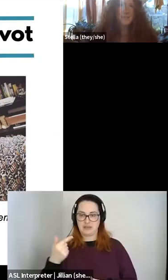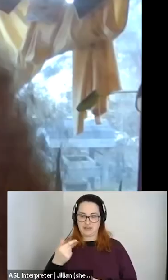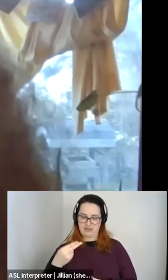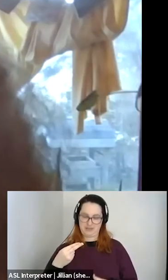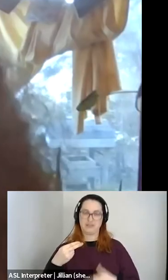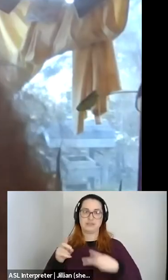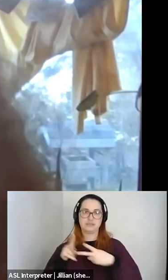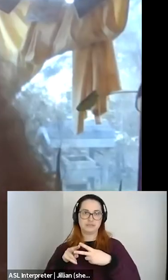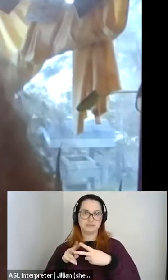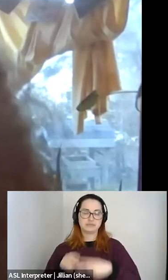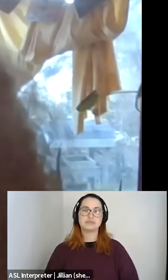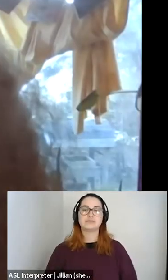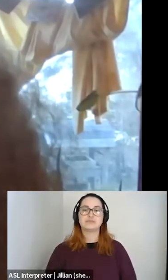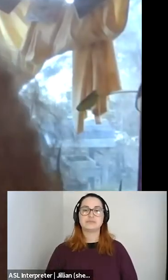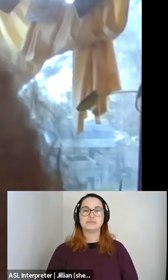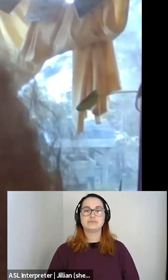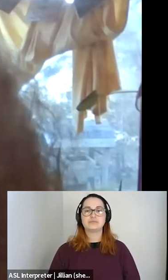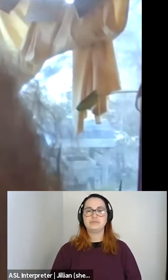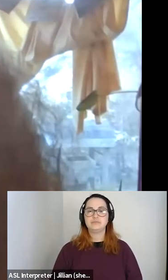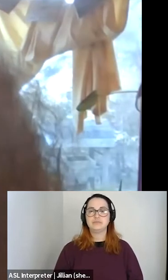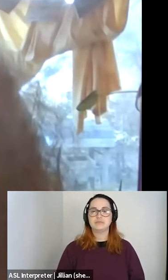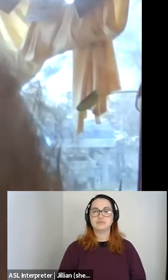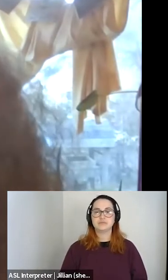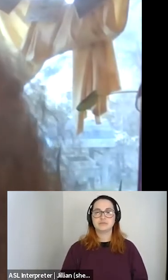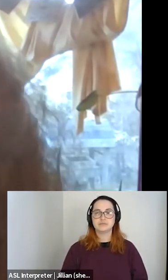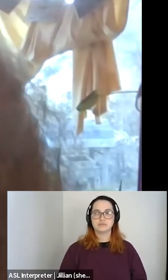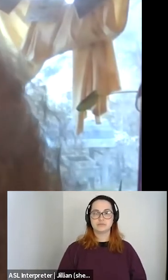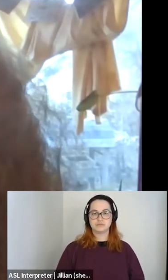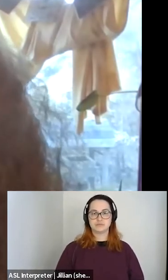the speakers and moderator be featured. Thank you so much.